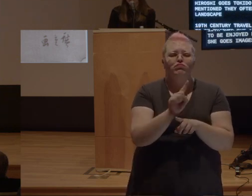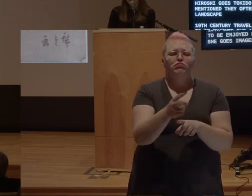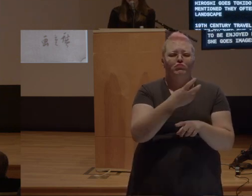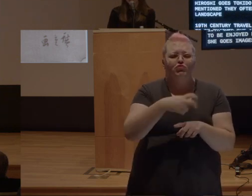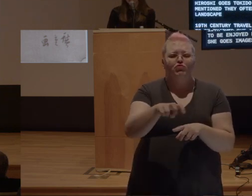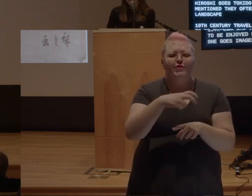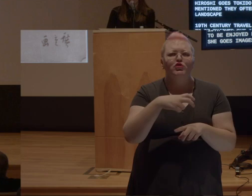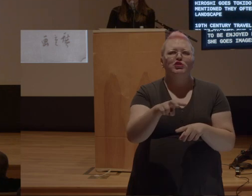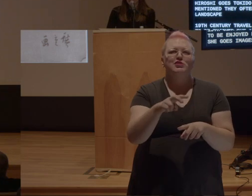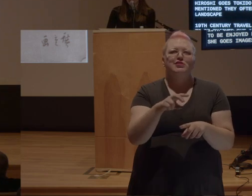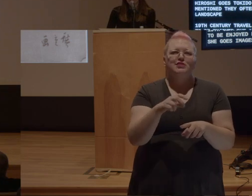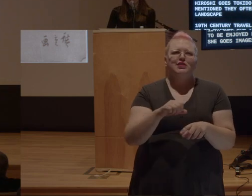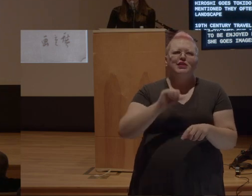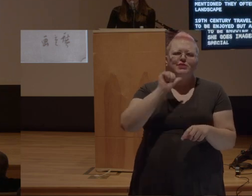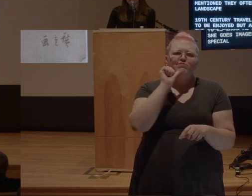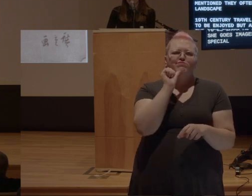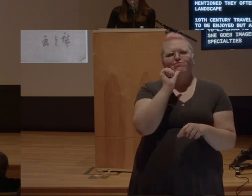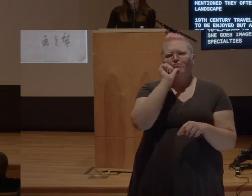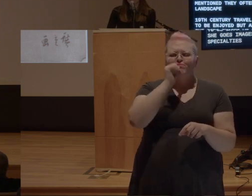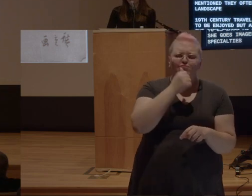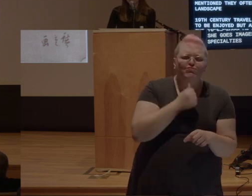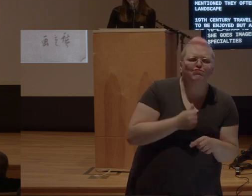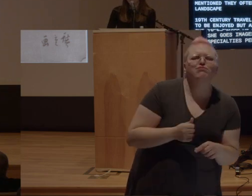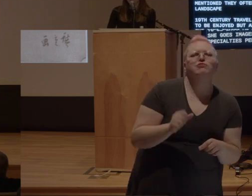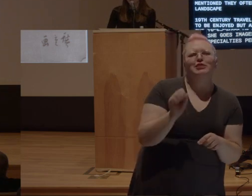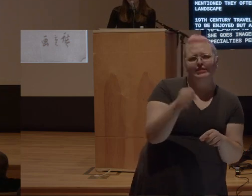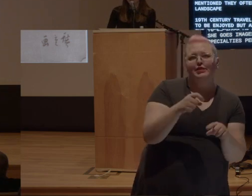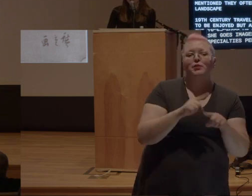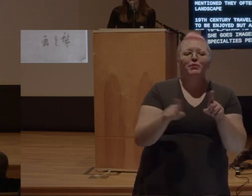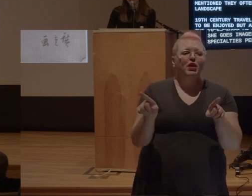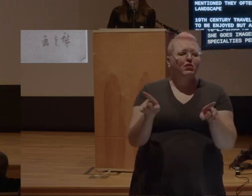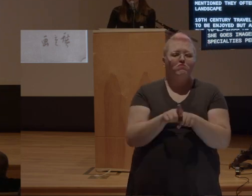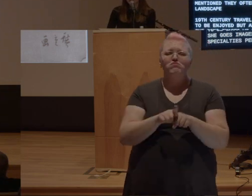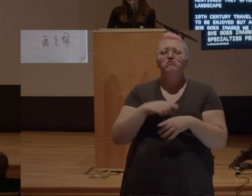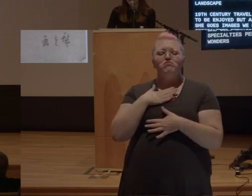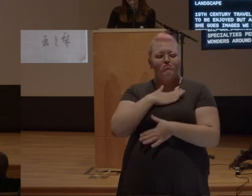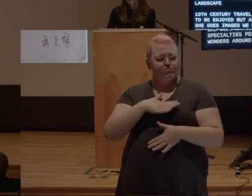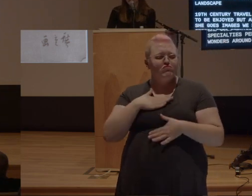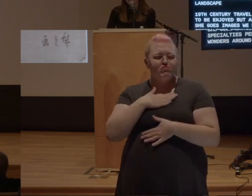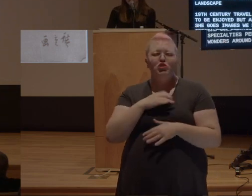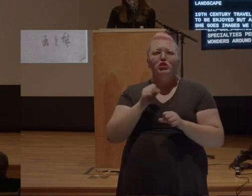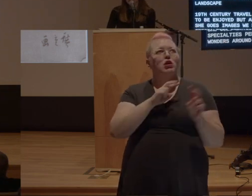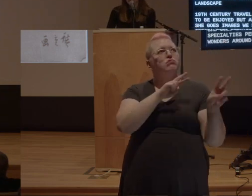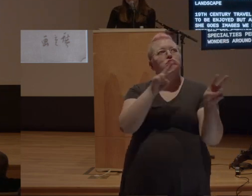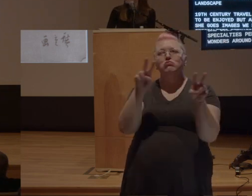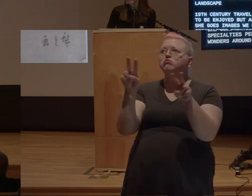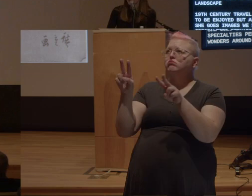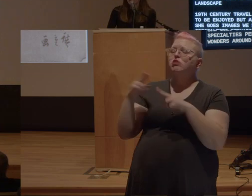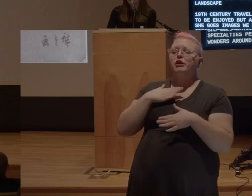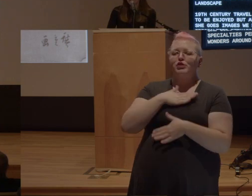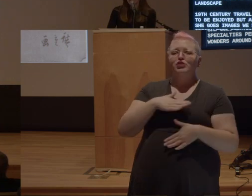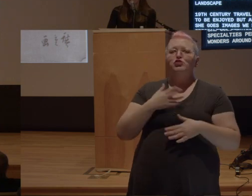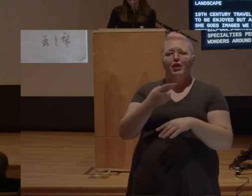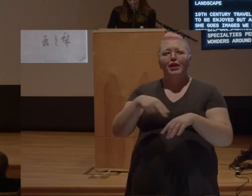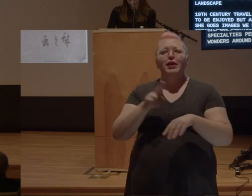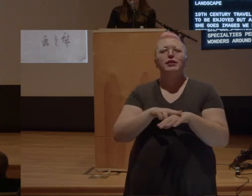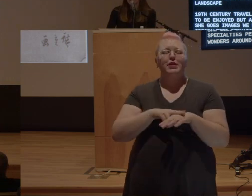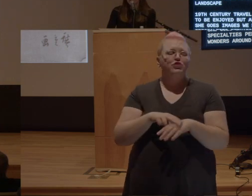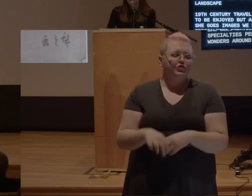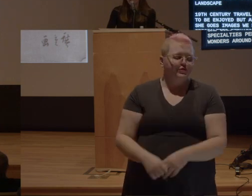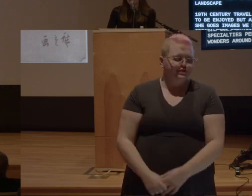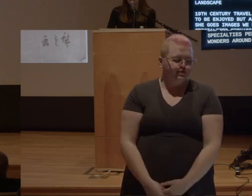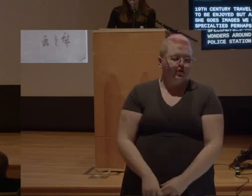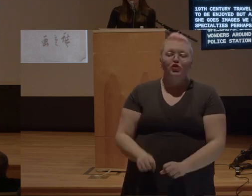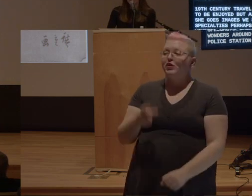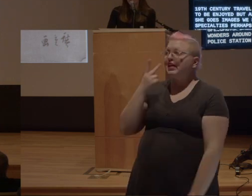travelers relishing local specialities, perhaps more so than the natural wonders around them. In this print of the Futagawa post